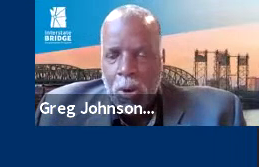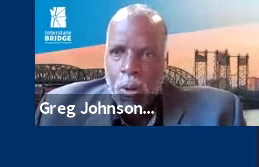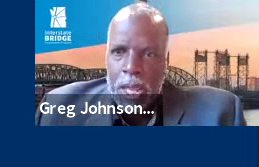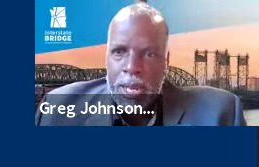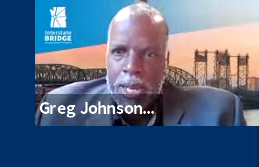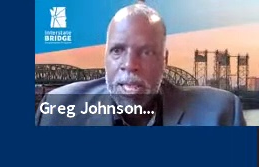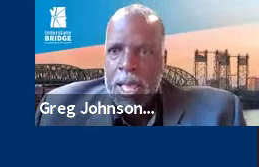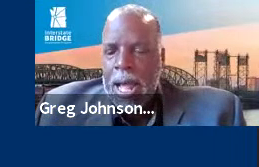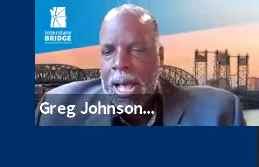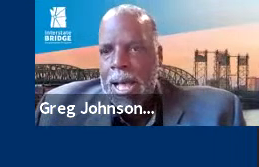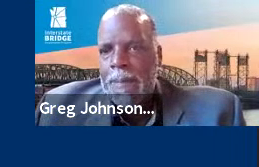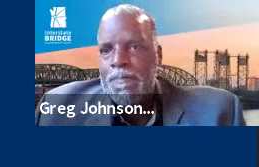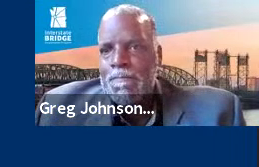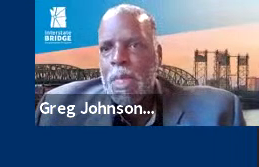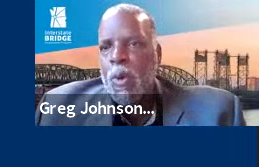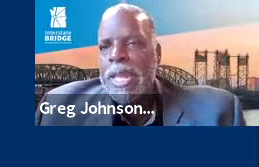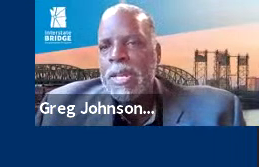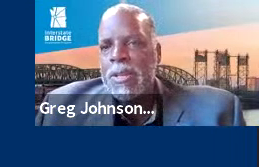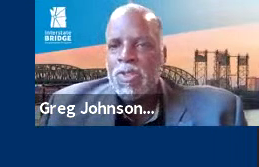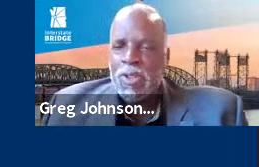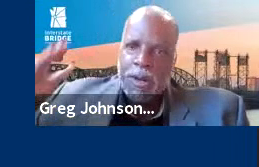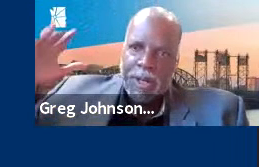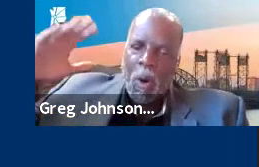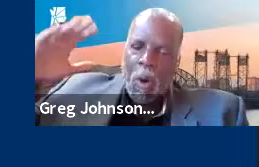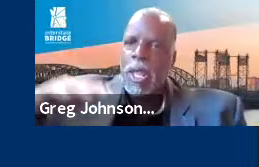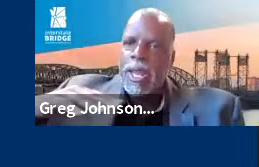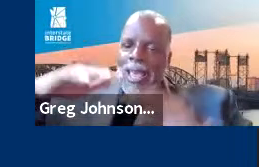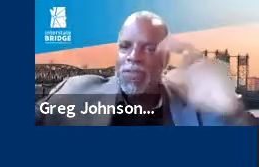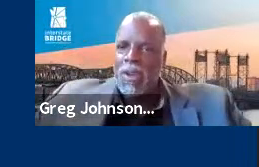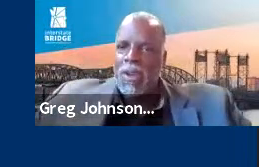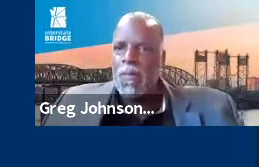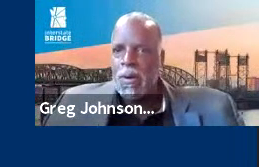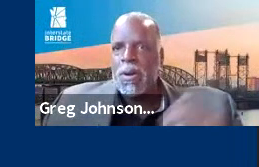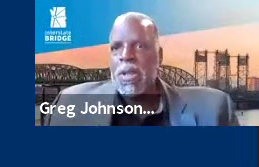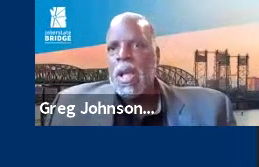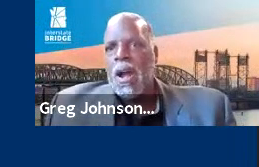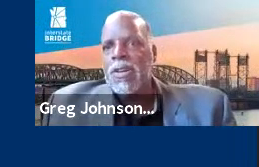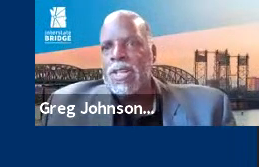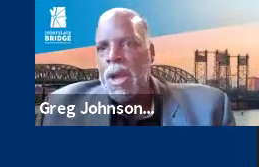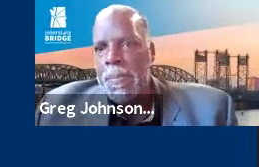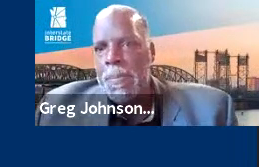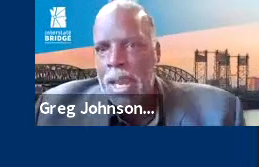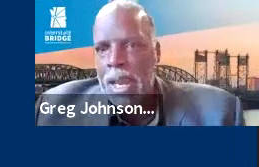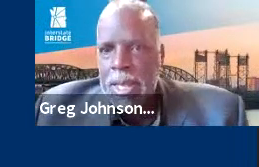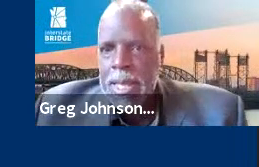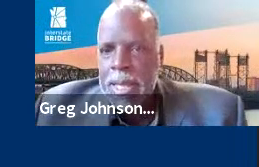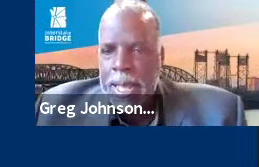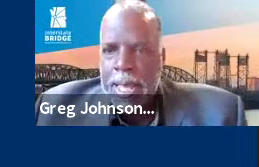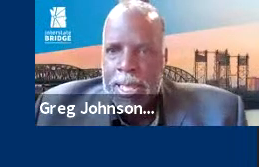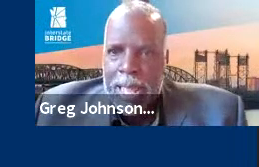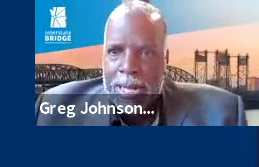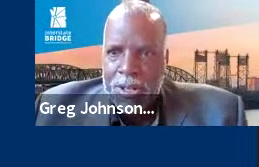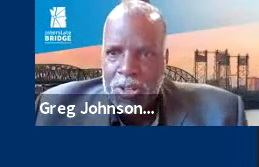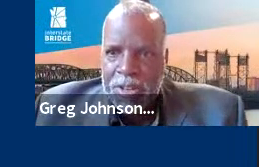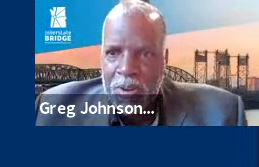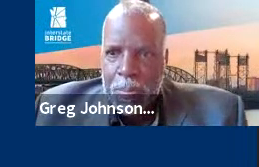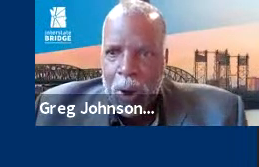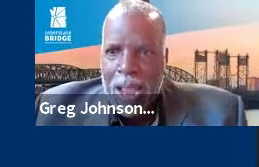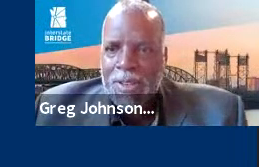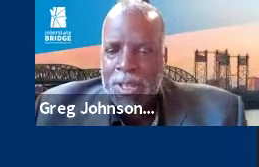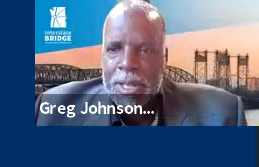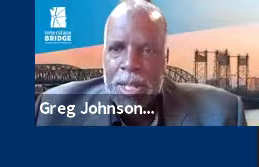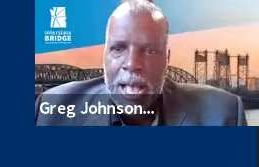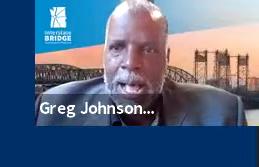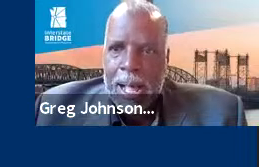we say tolling, we consider tolling as the overarching umbrella, and that